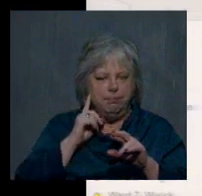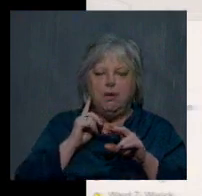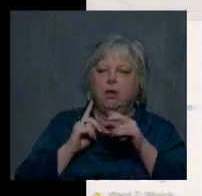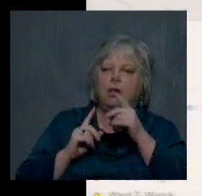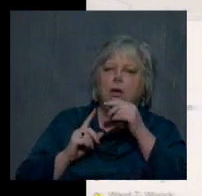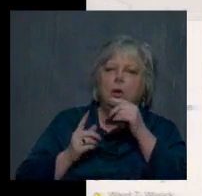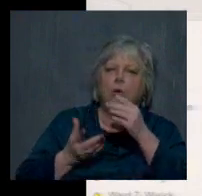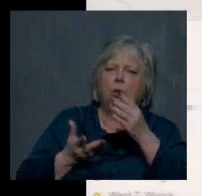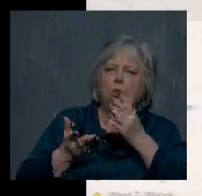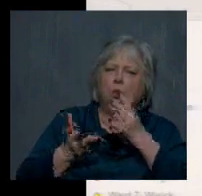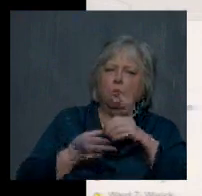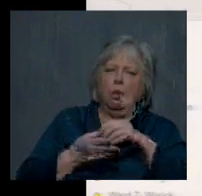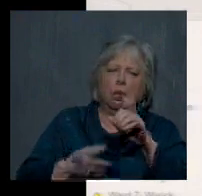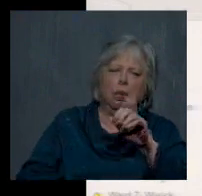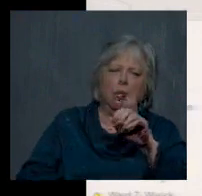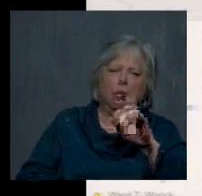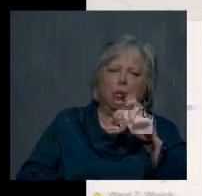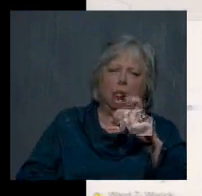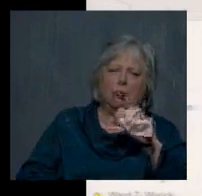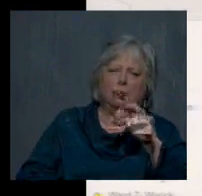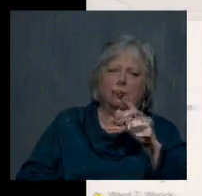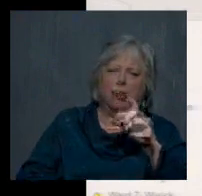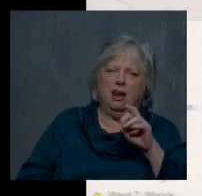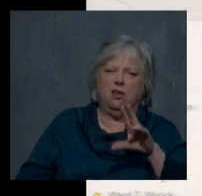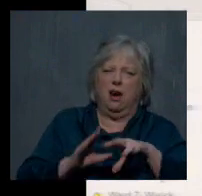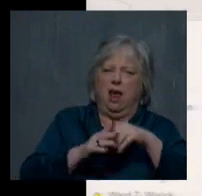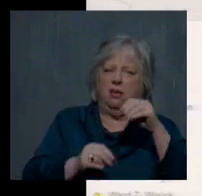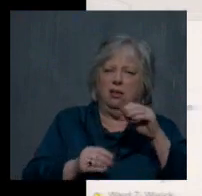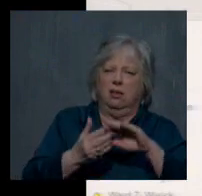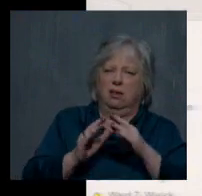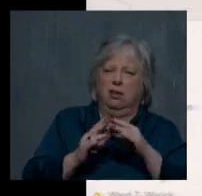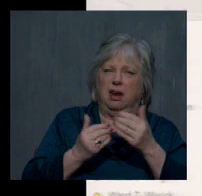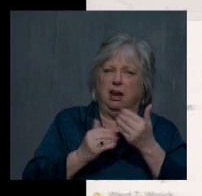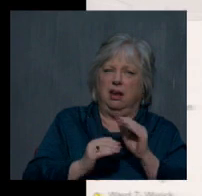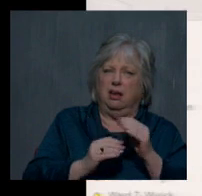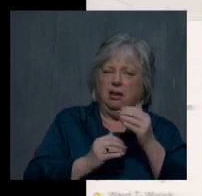Who was serving Alexander out the city limit?